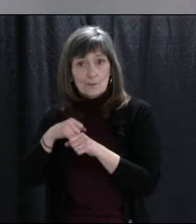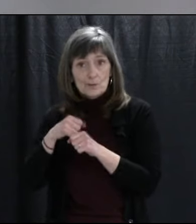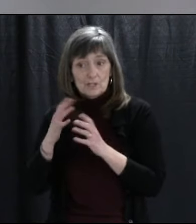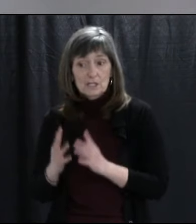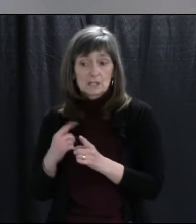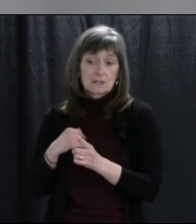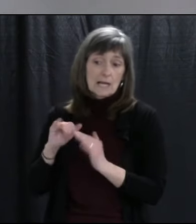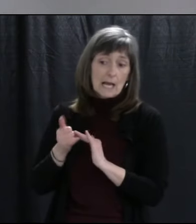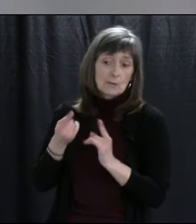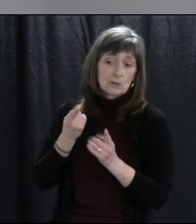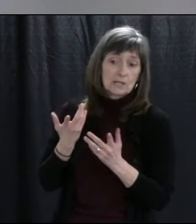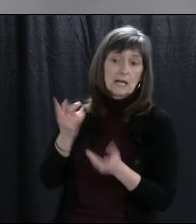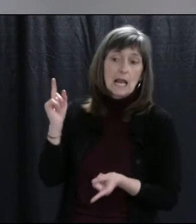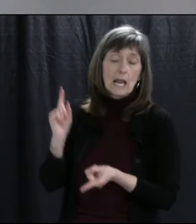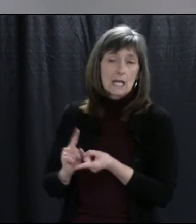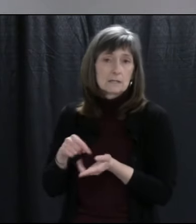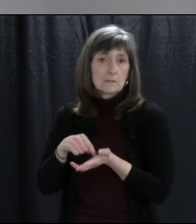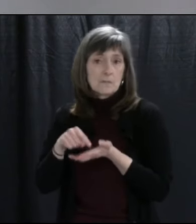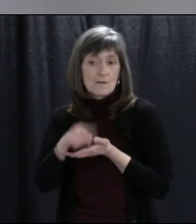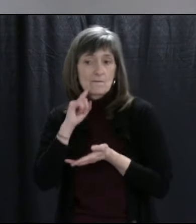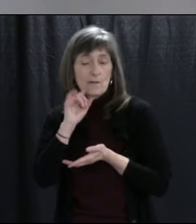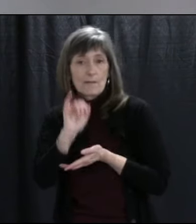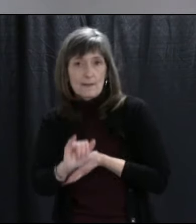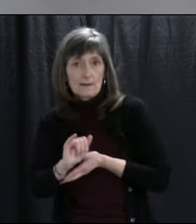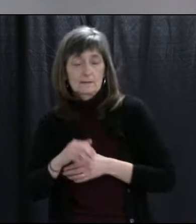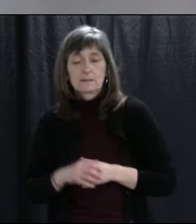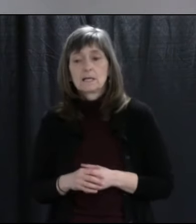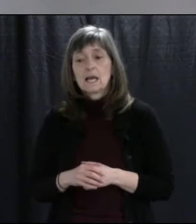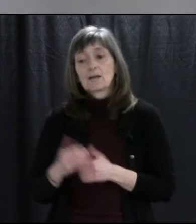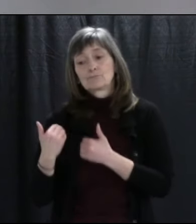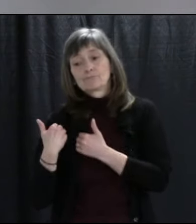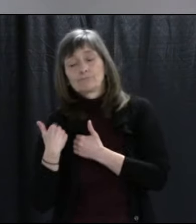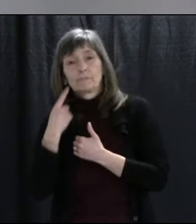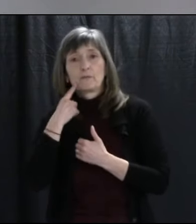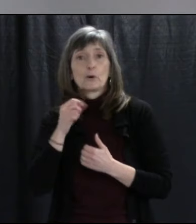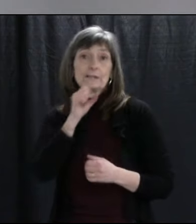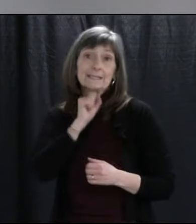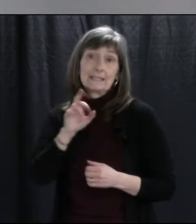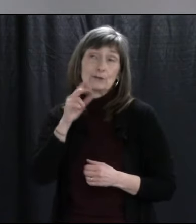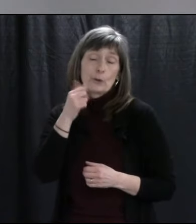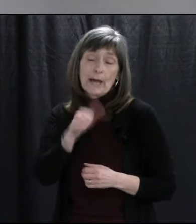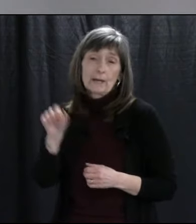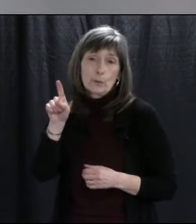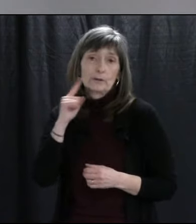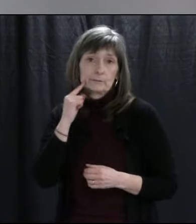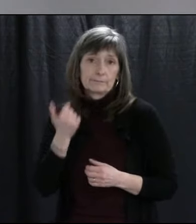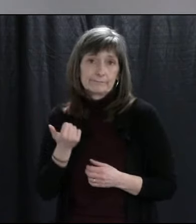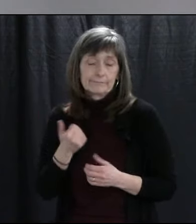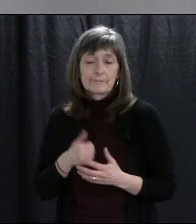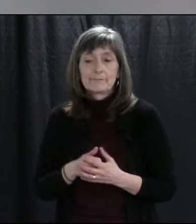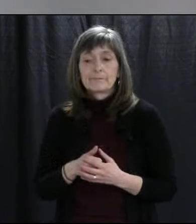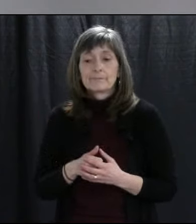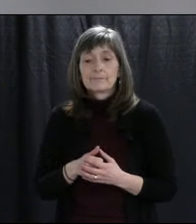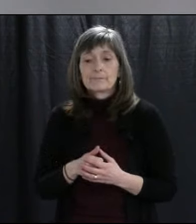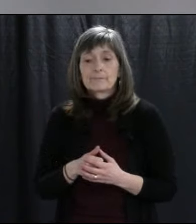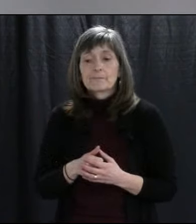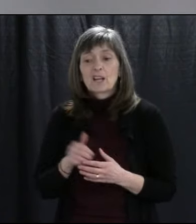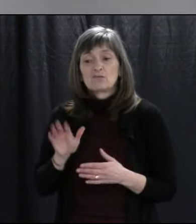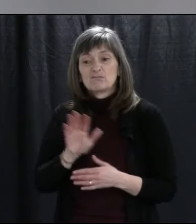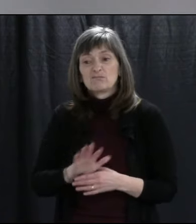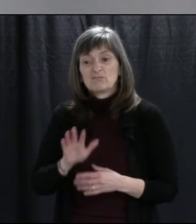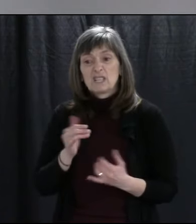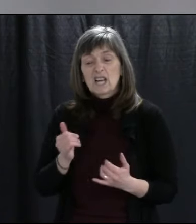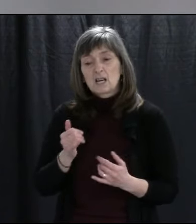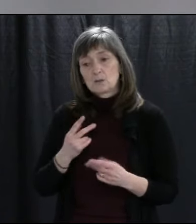to alleviate the burden on seniors and indeed on anybody. Certainly, our rough estimates at the moment suggest